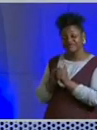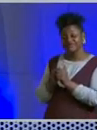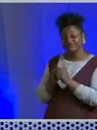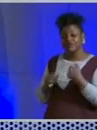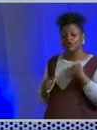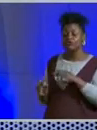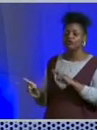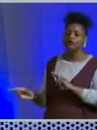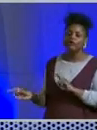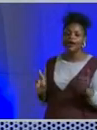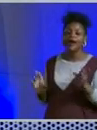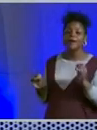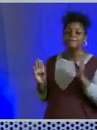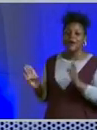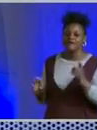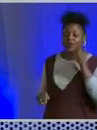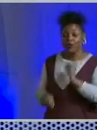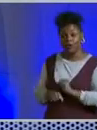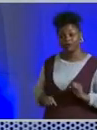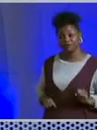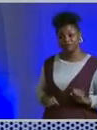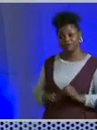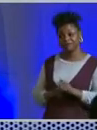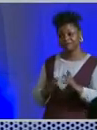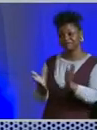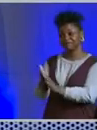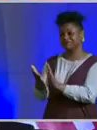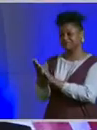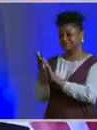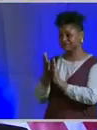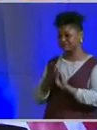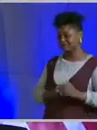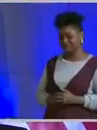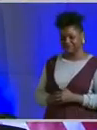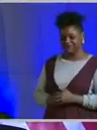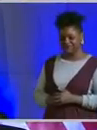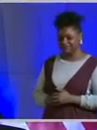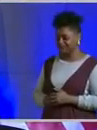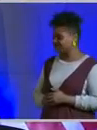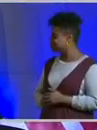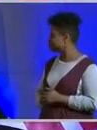work. Great, thank you. Ron.